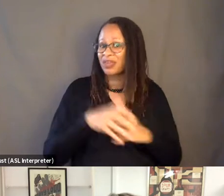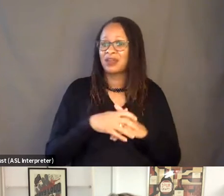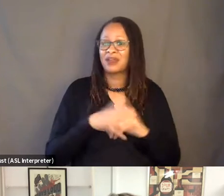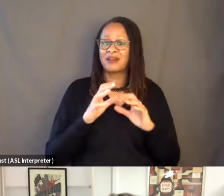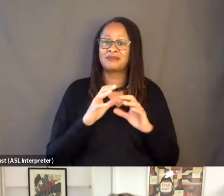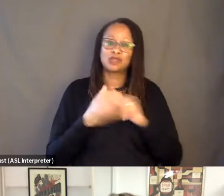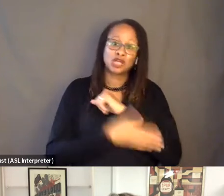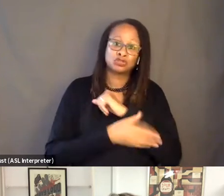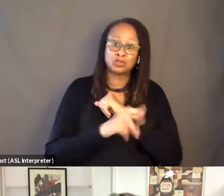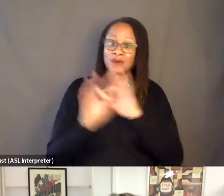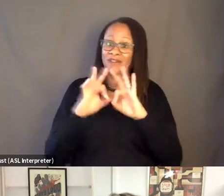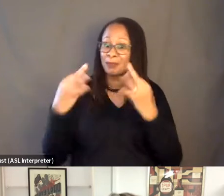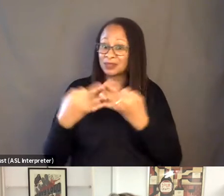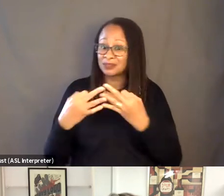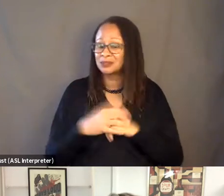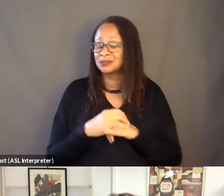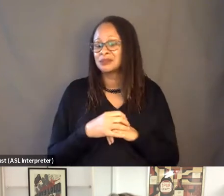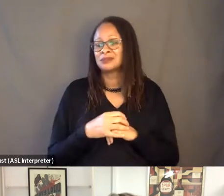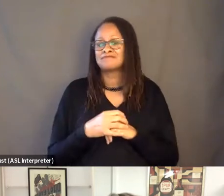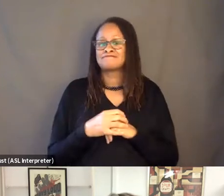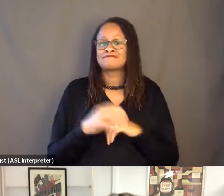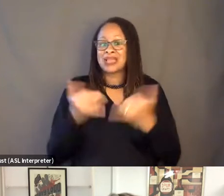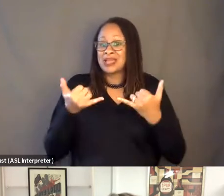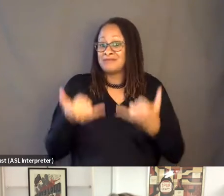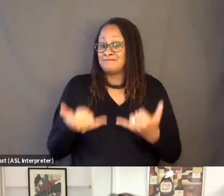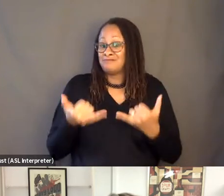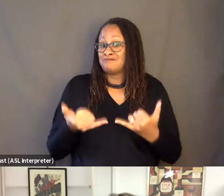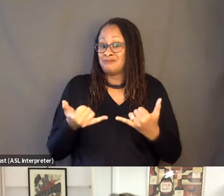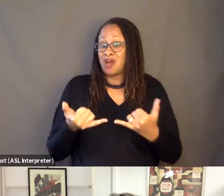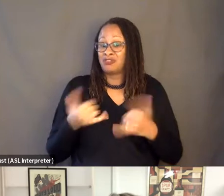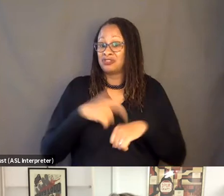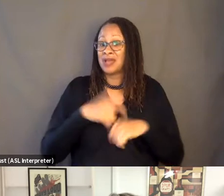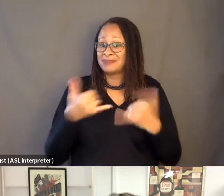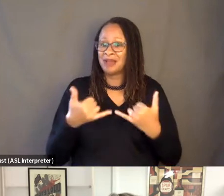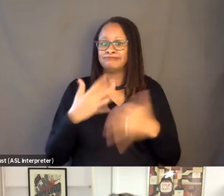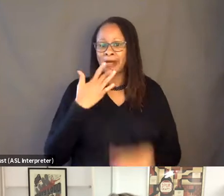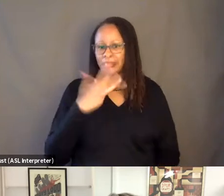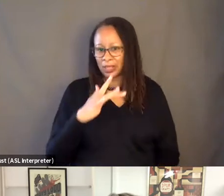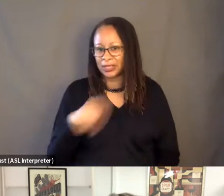countries in the modern era are kind of the lucky ones in terms of the whole